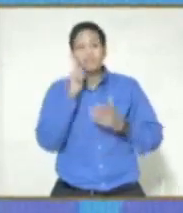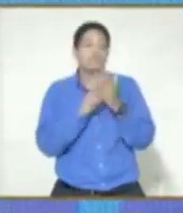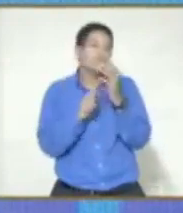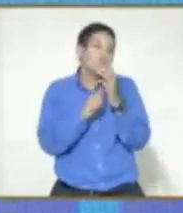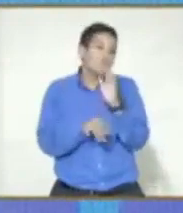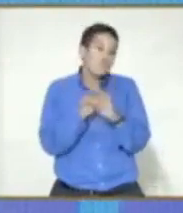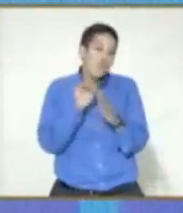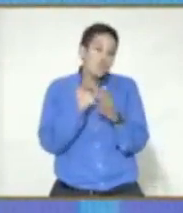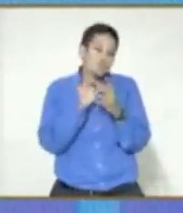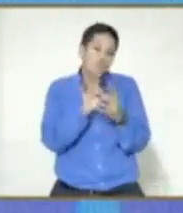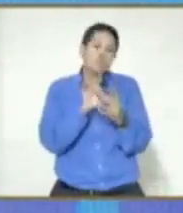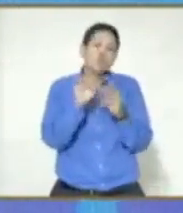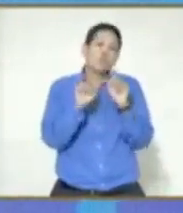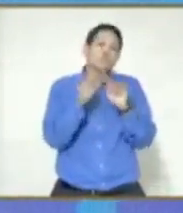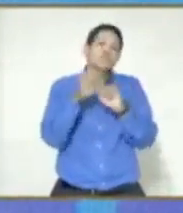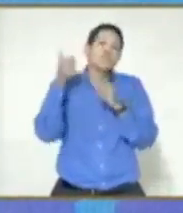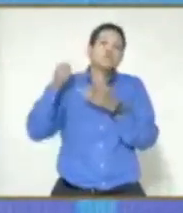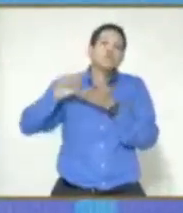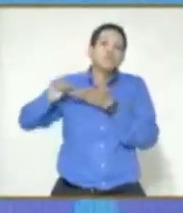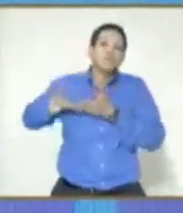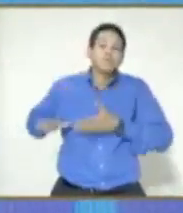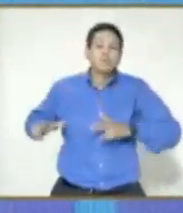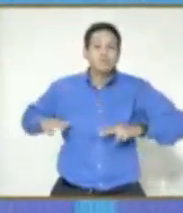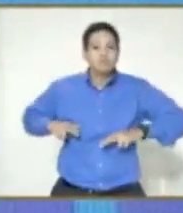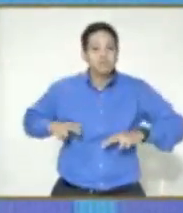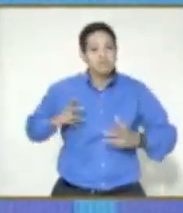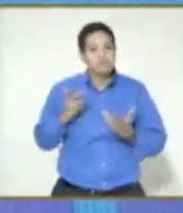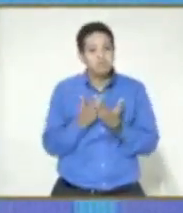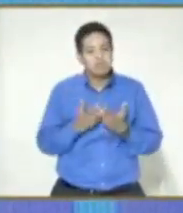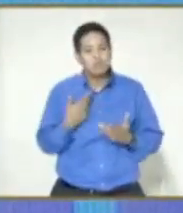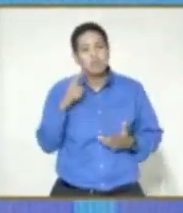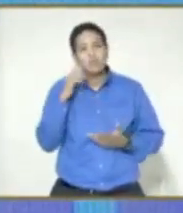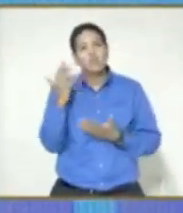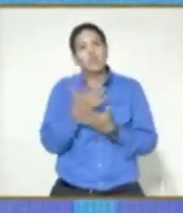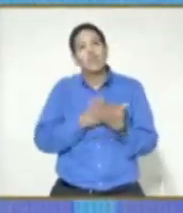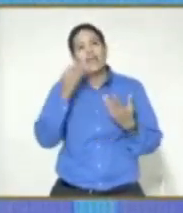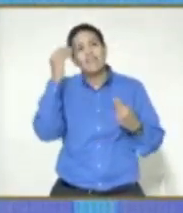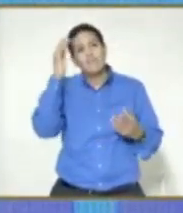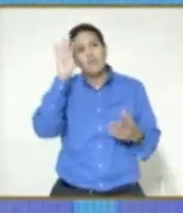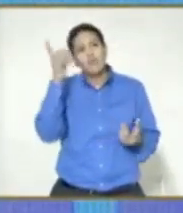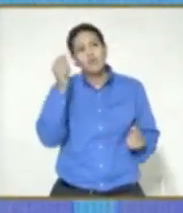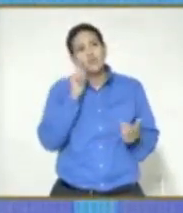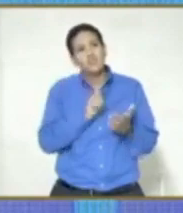pension. I will take that information and we will do the check